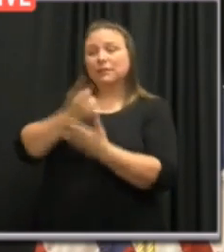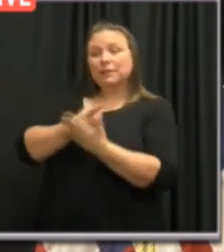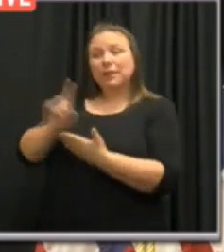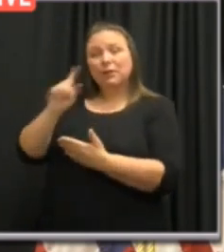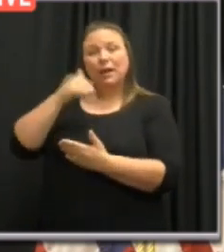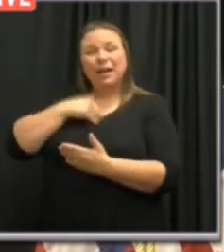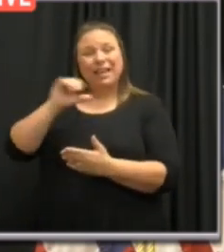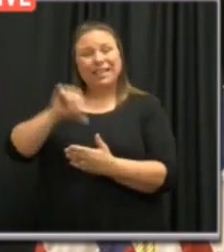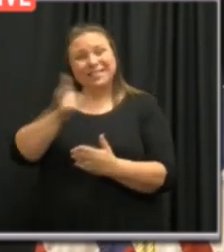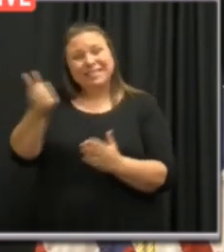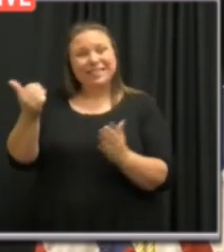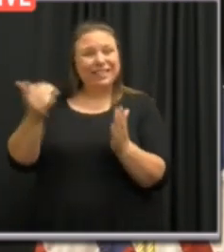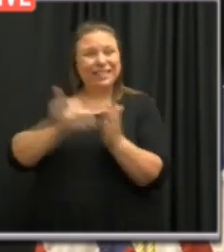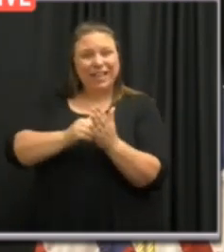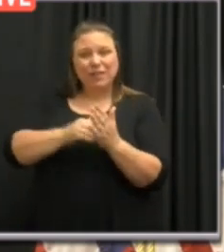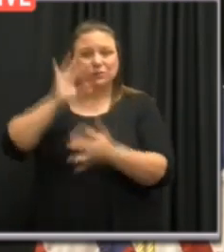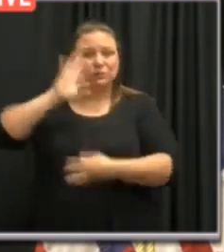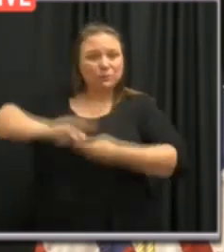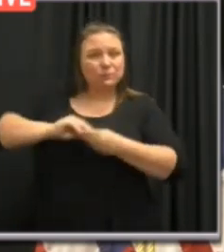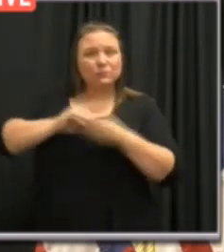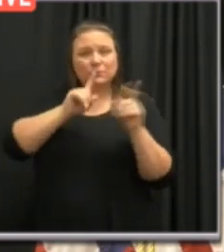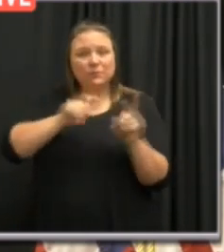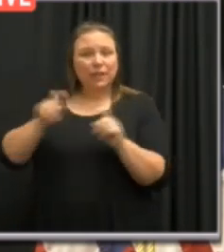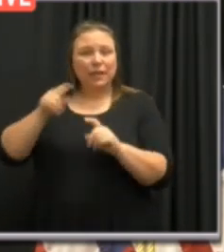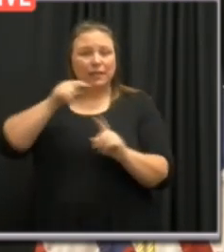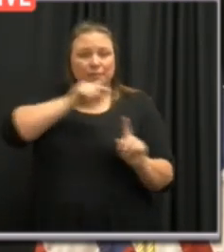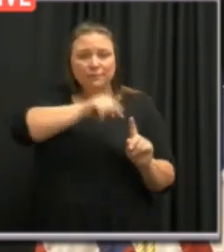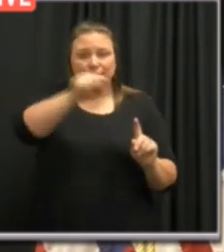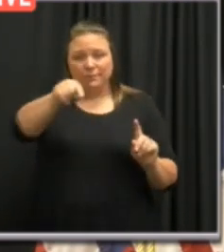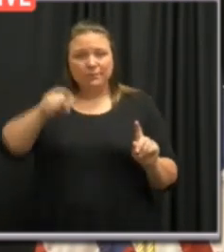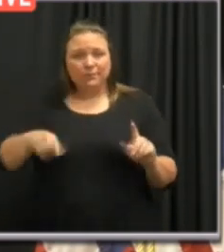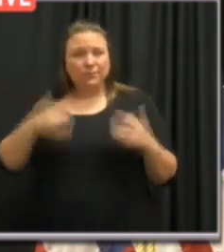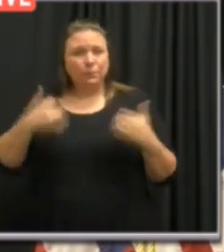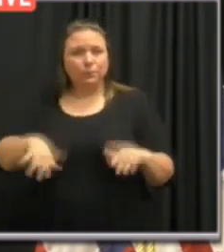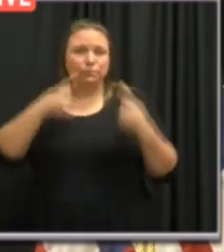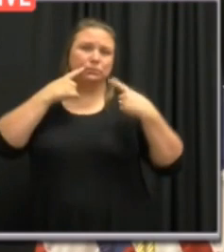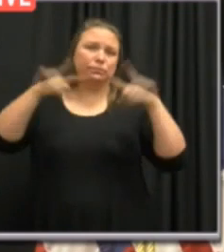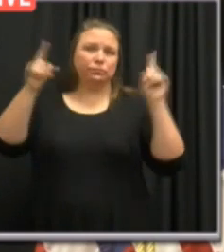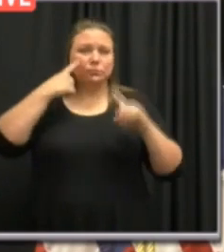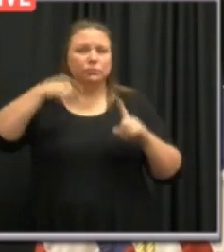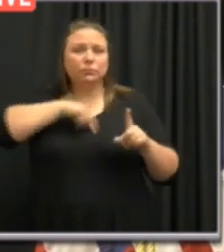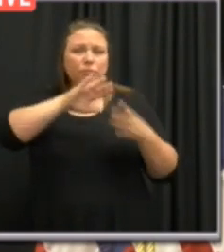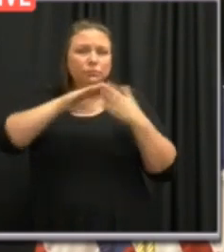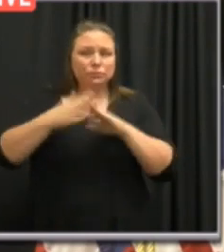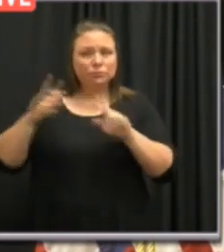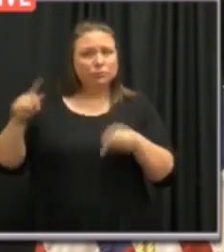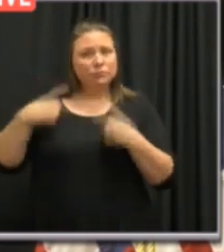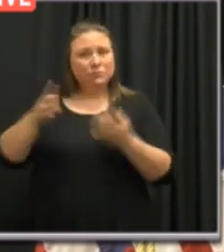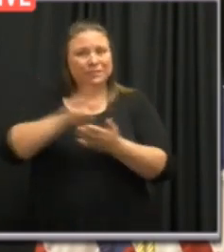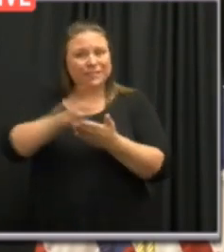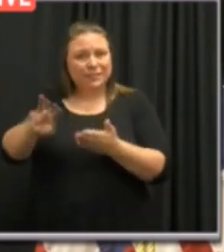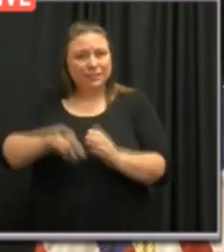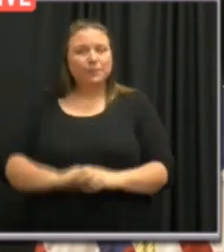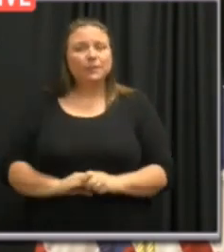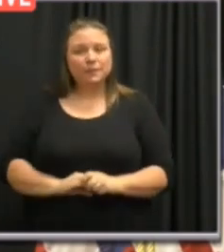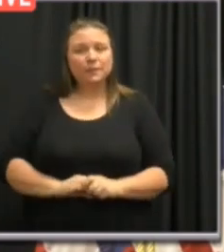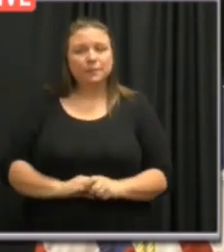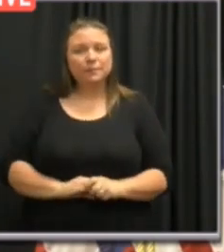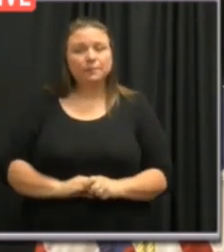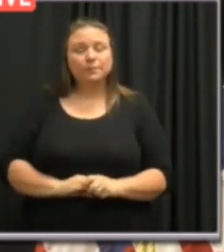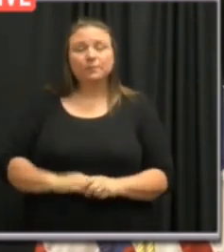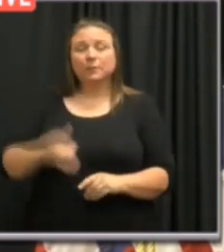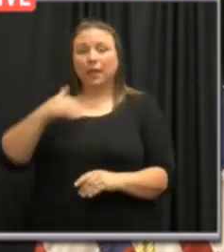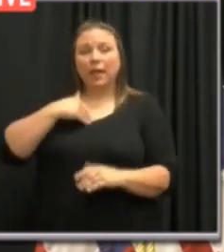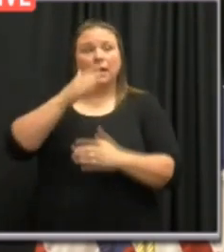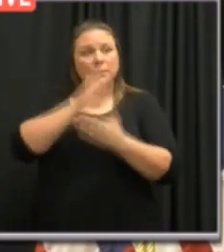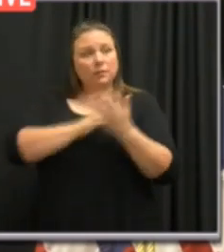our 10,000th test at the center. And this is a great accomplishment for our city in just 6 short weeks. We've had some